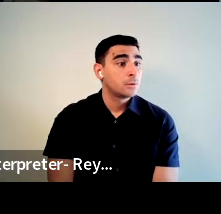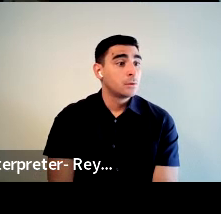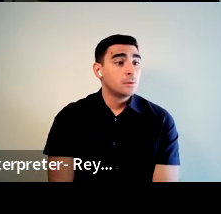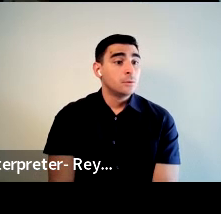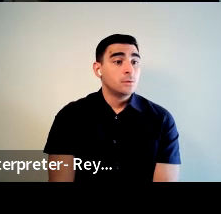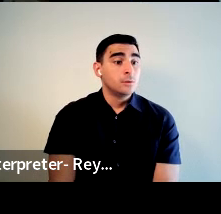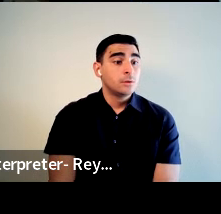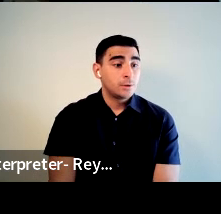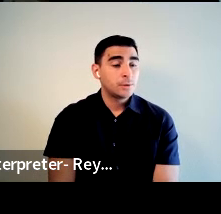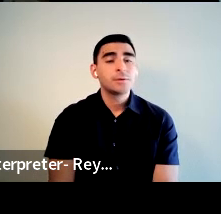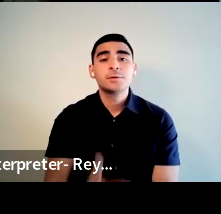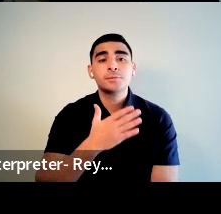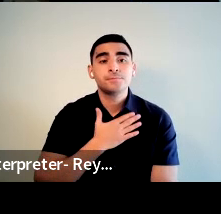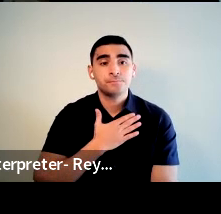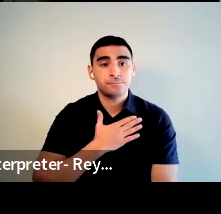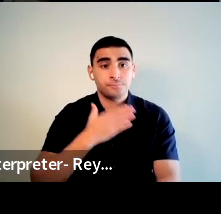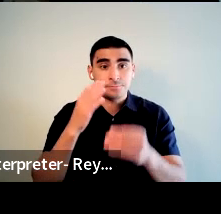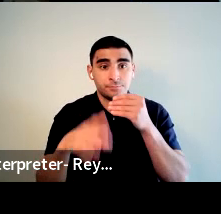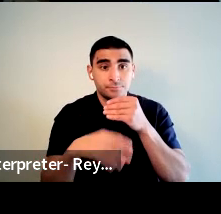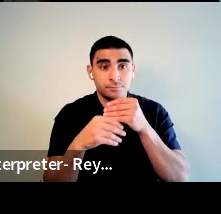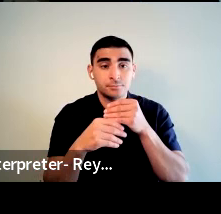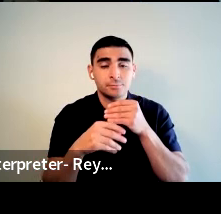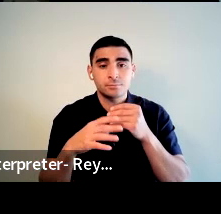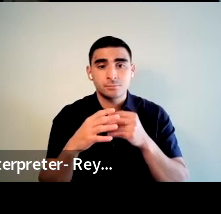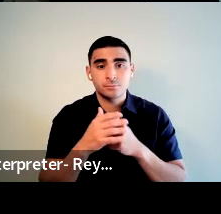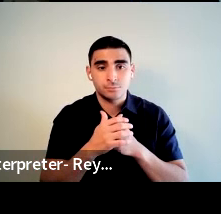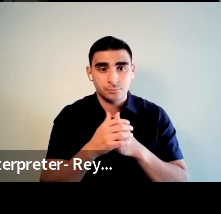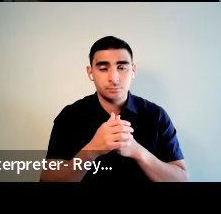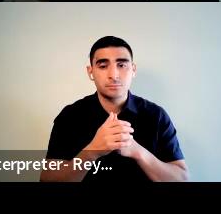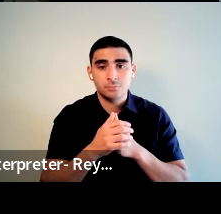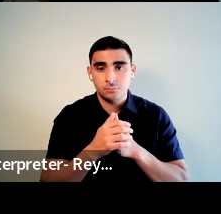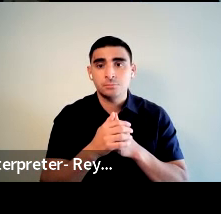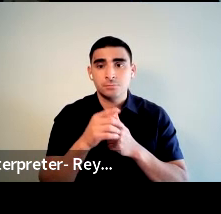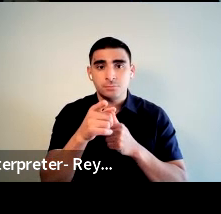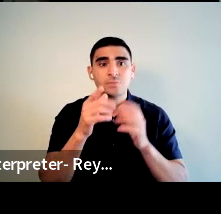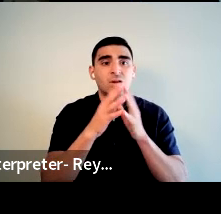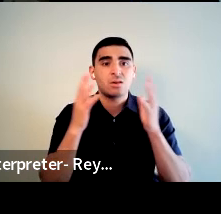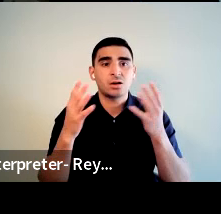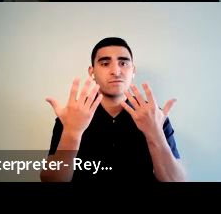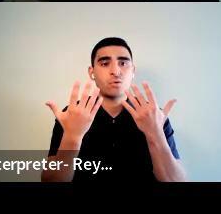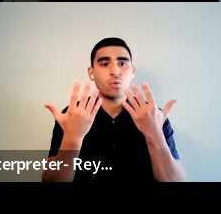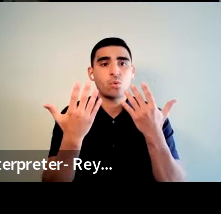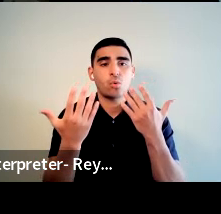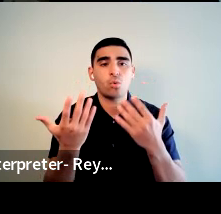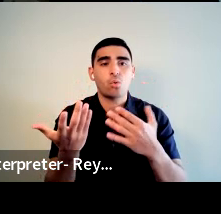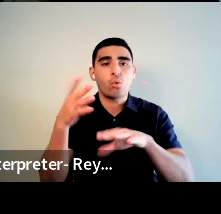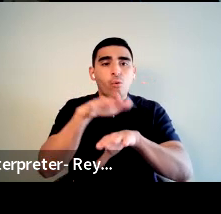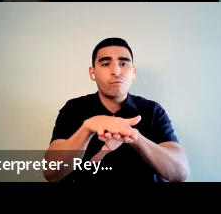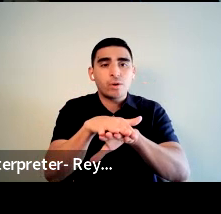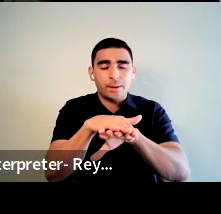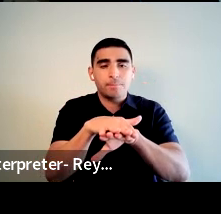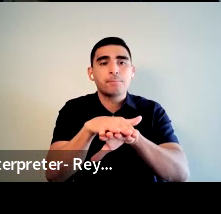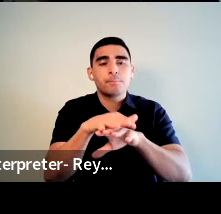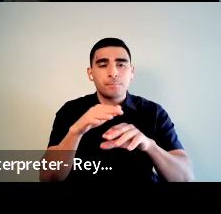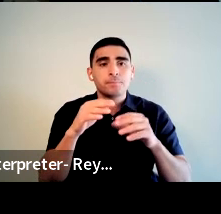My only addition was that a lot of this is overlap and does require that we do the